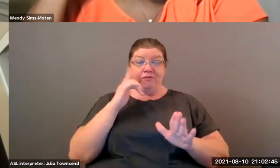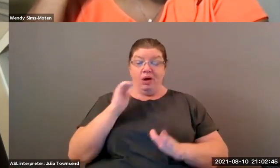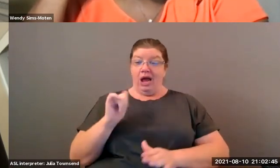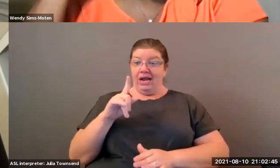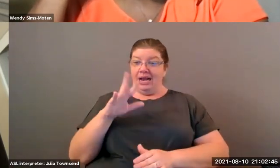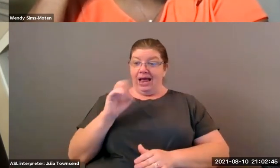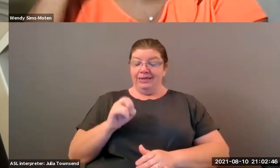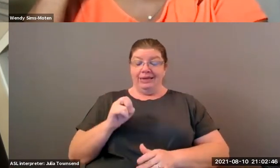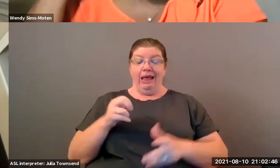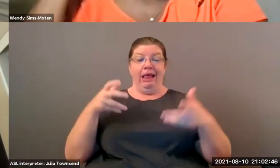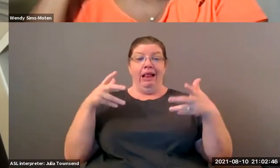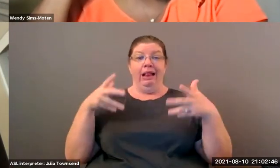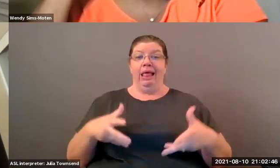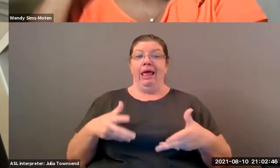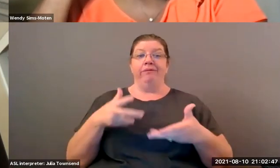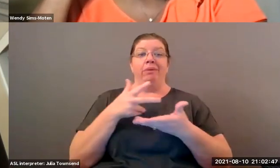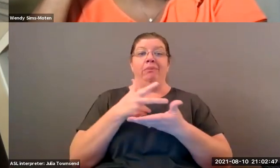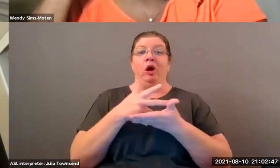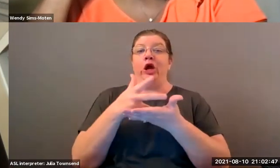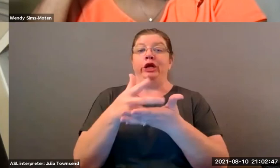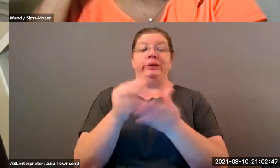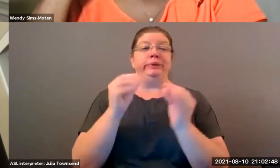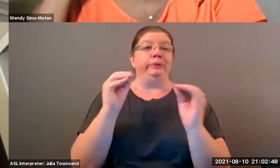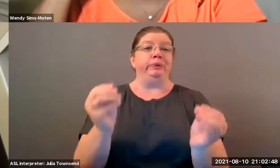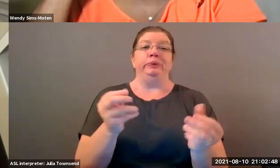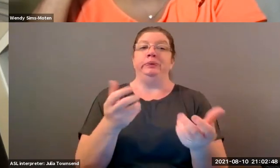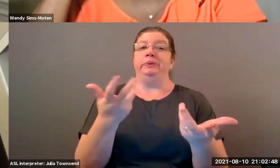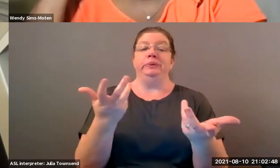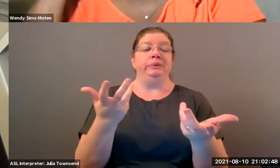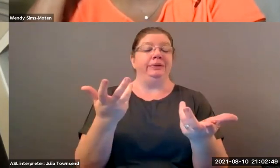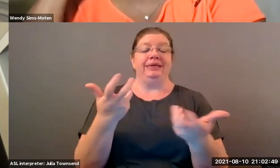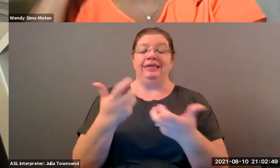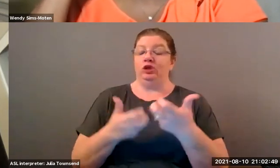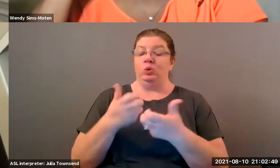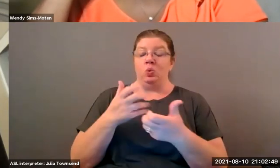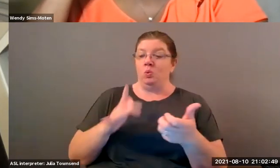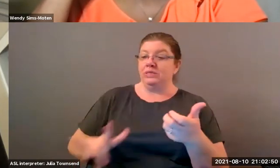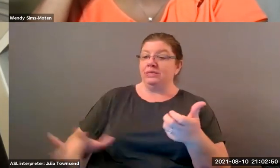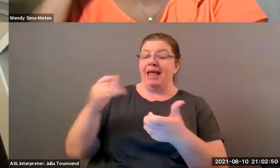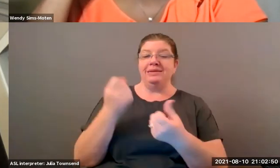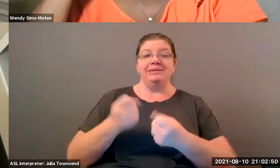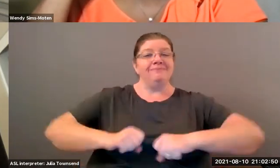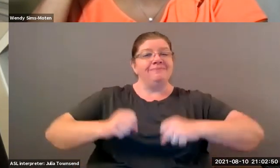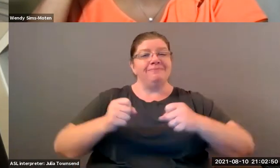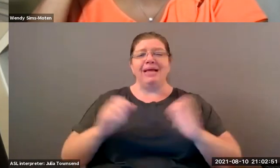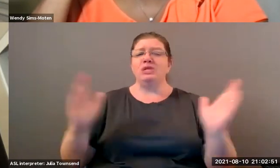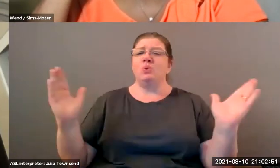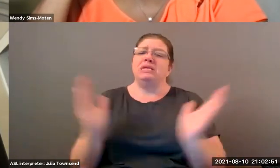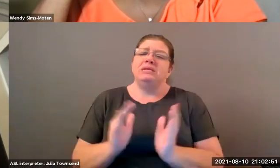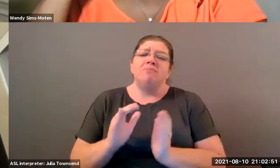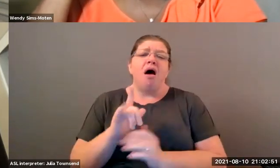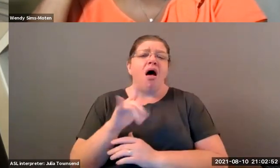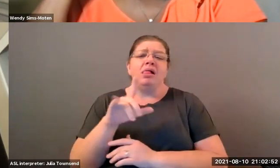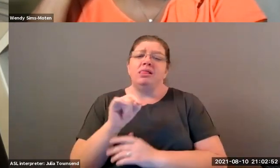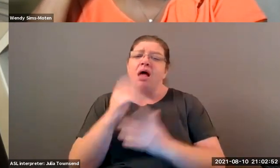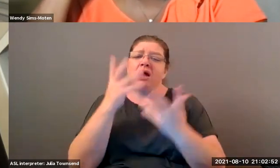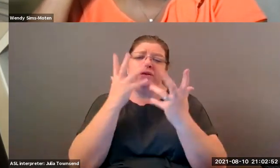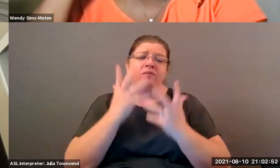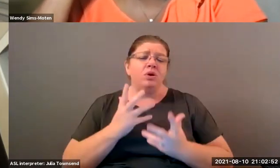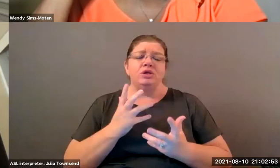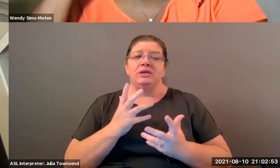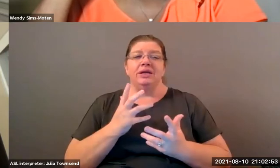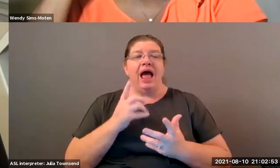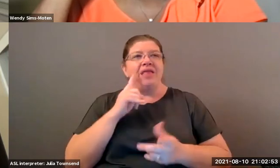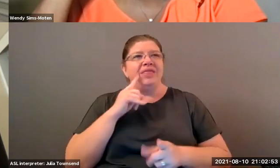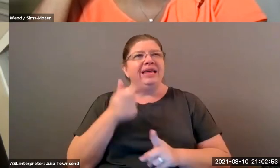no more space and the parking is still an issue. So it's just, it's a very small lot, unfortunately. And it's just, I believe it was a